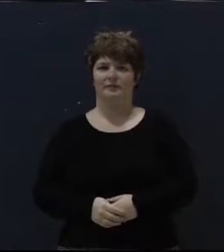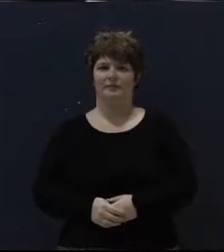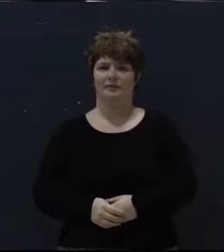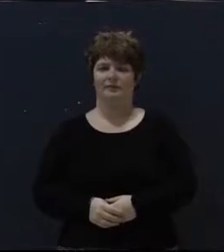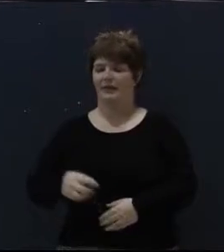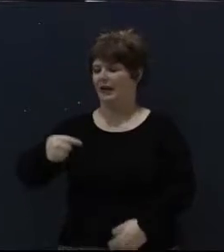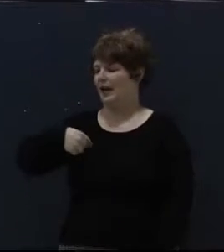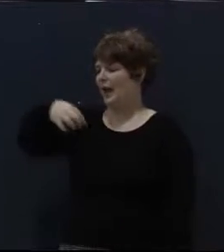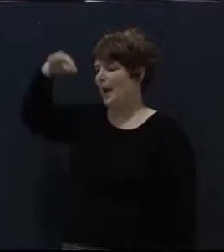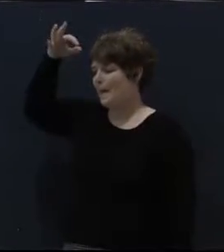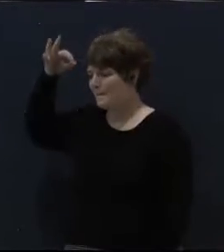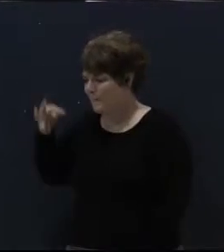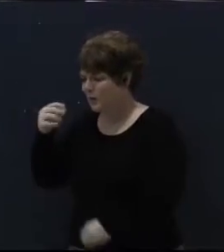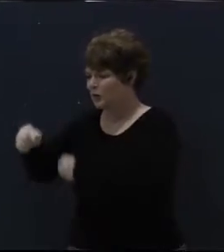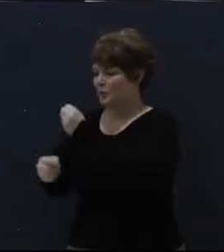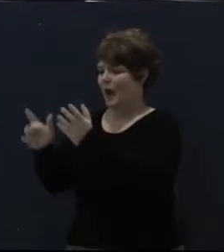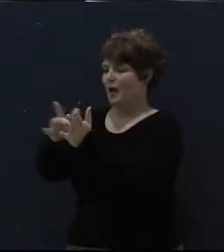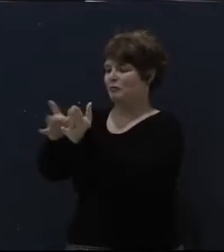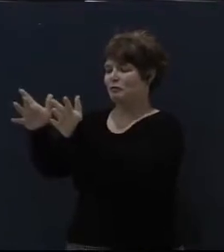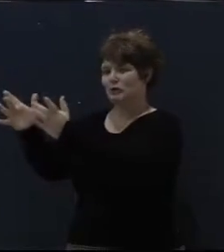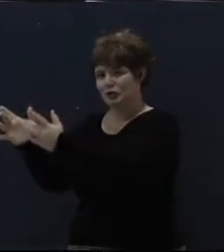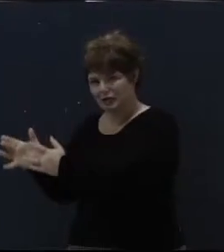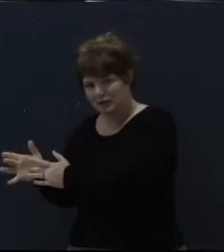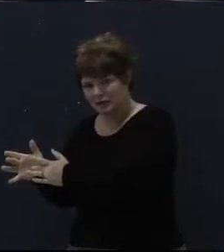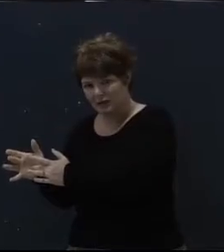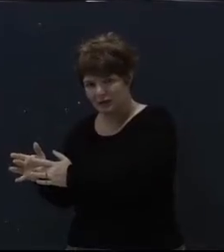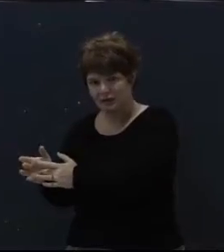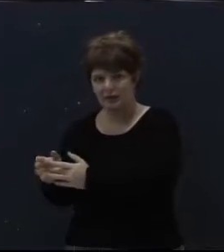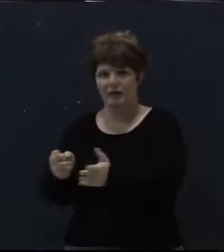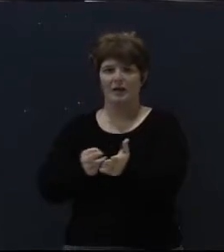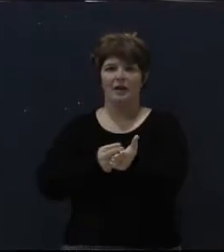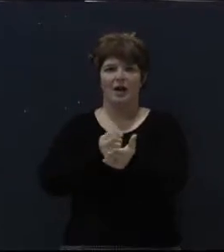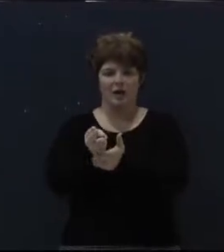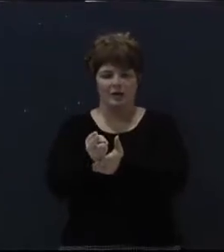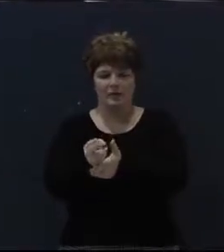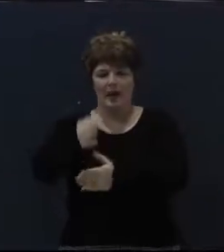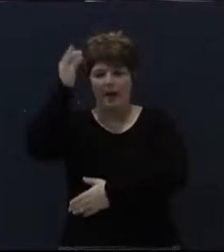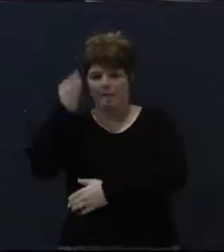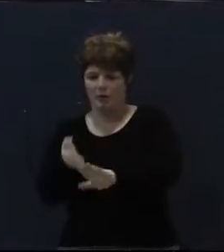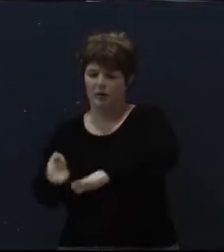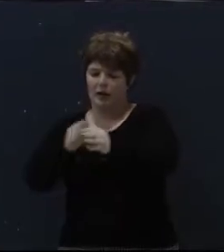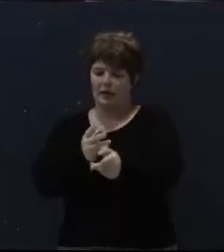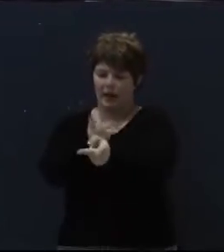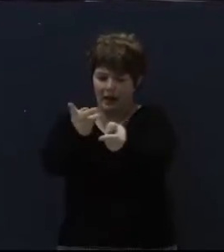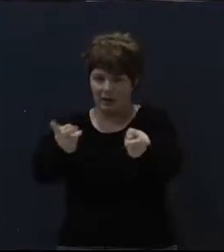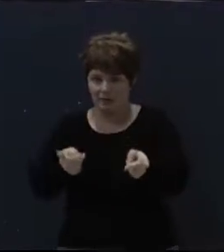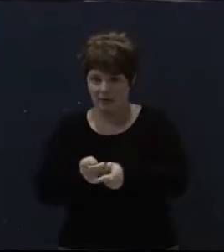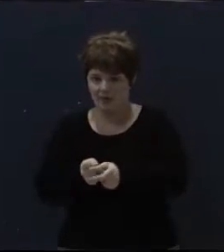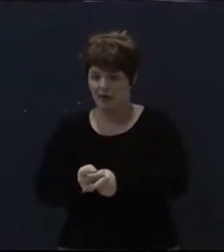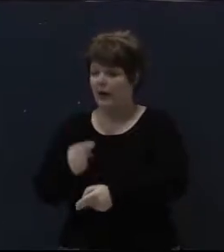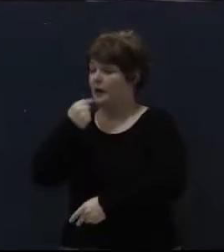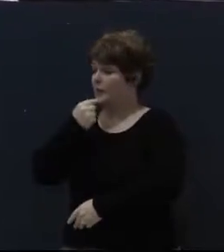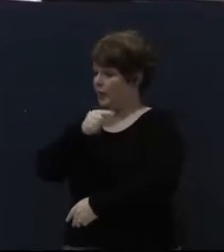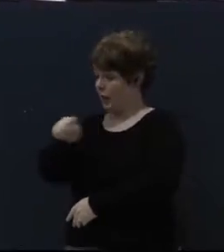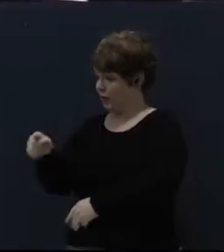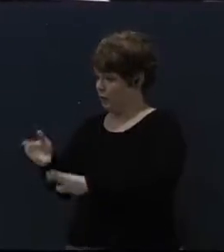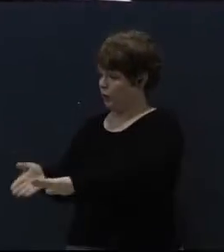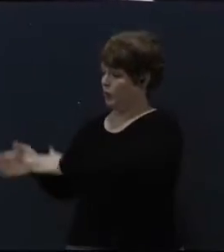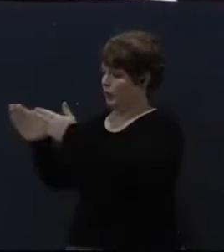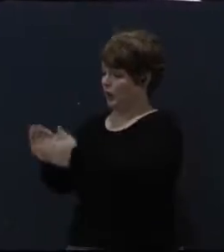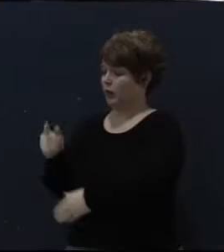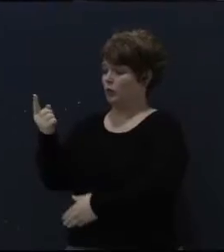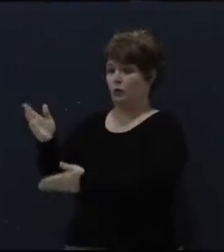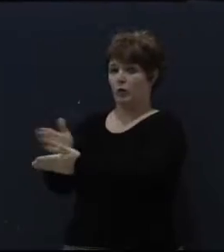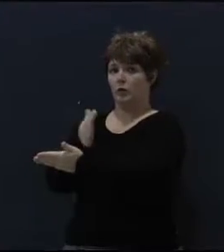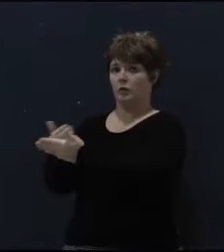I preach about Jesus. I'm going to be honest with you. I preach that dead place. I'm telling you, dead. They had one song before